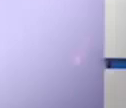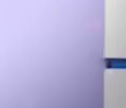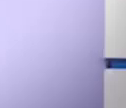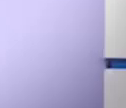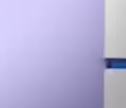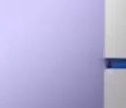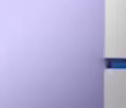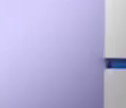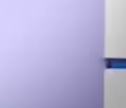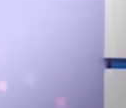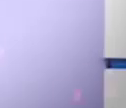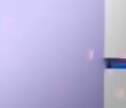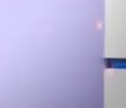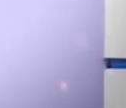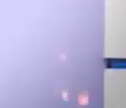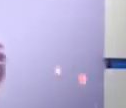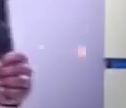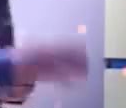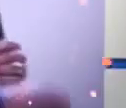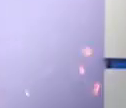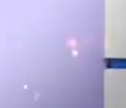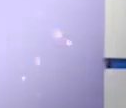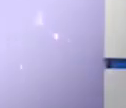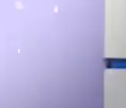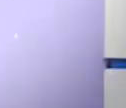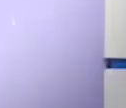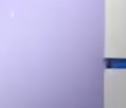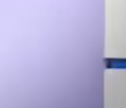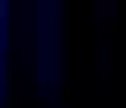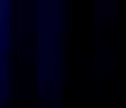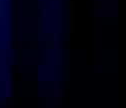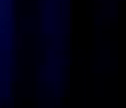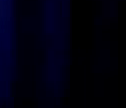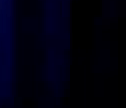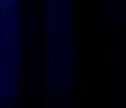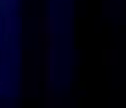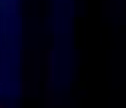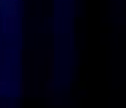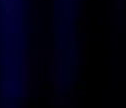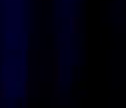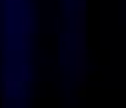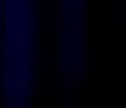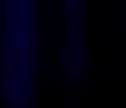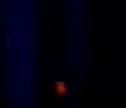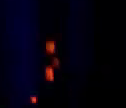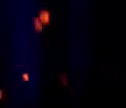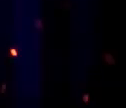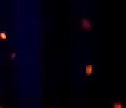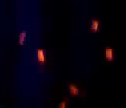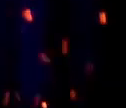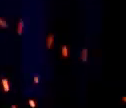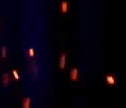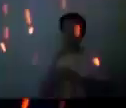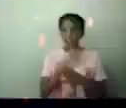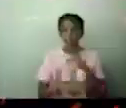world and do not love anything that is in the world. Don't love the world.